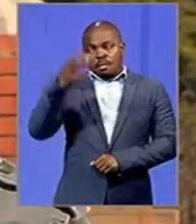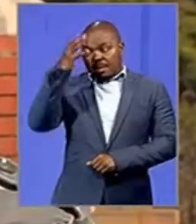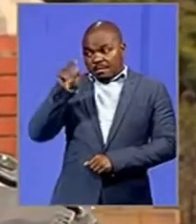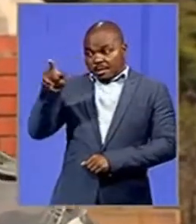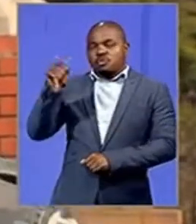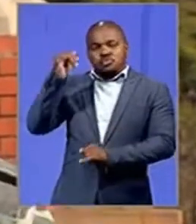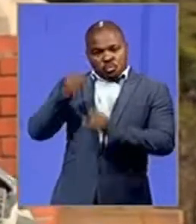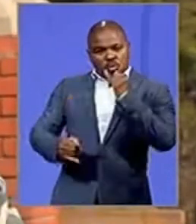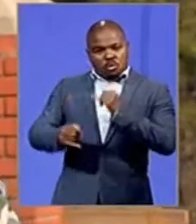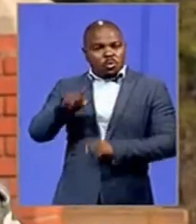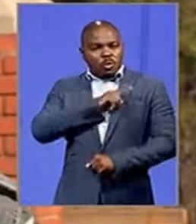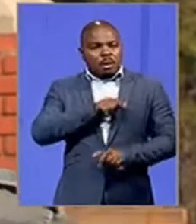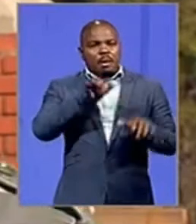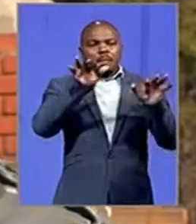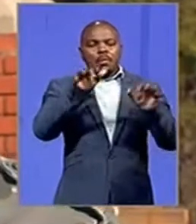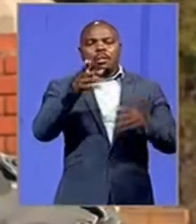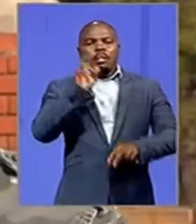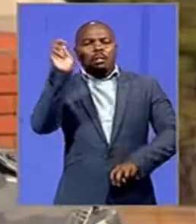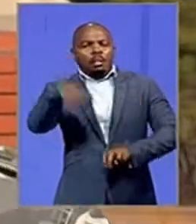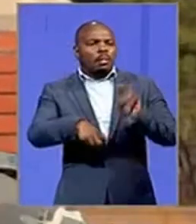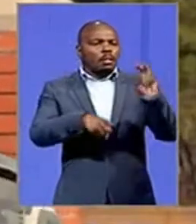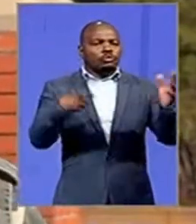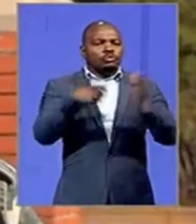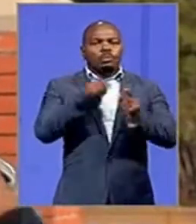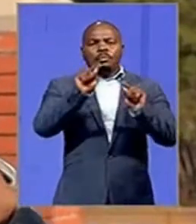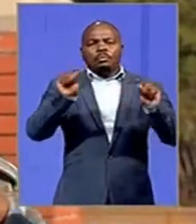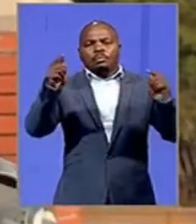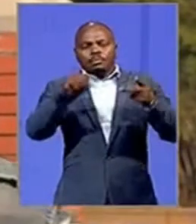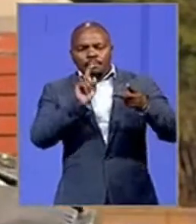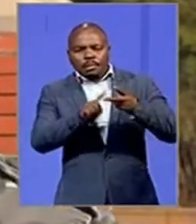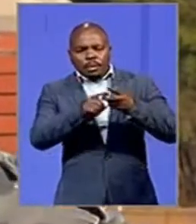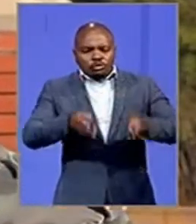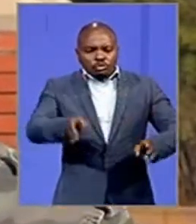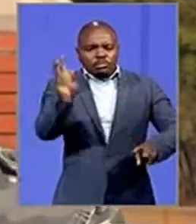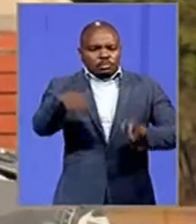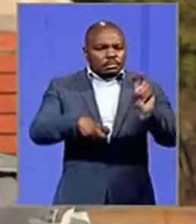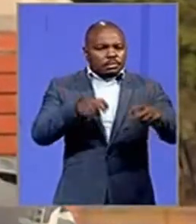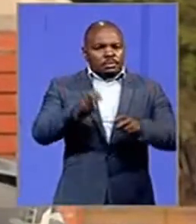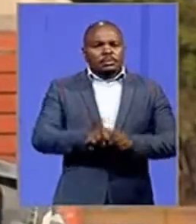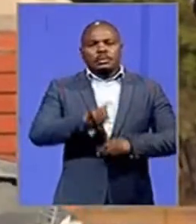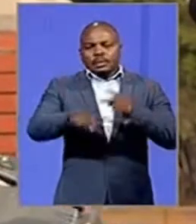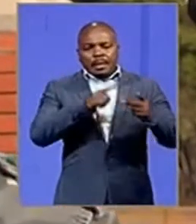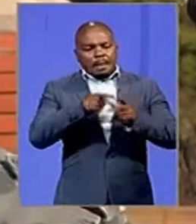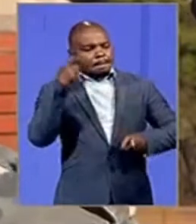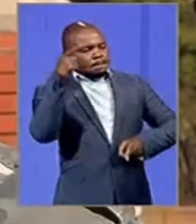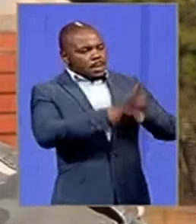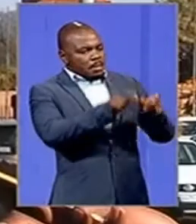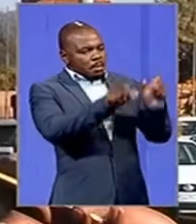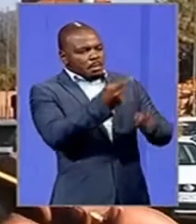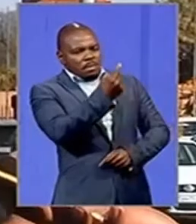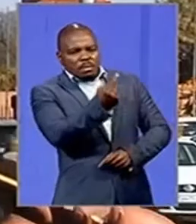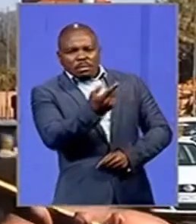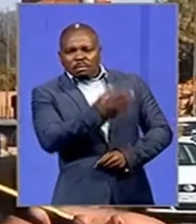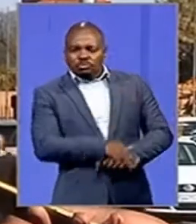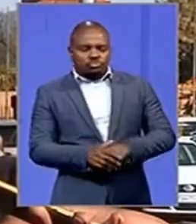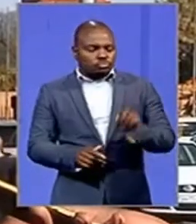government when people are looting the malls, when people are looting the streets, and he wants to blame few individuals. For